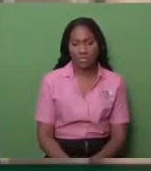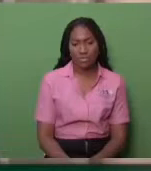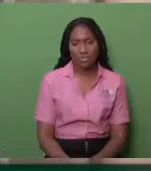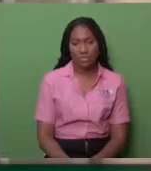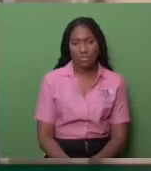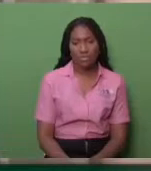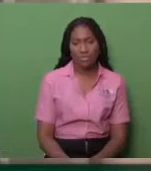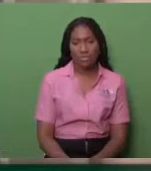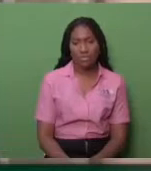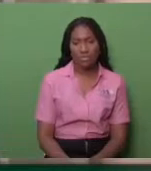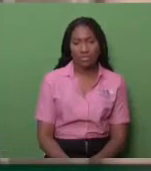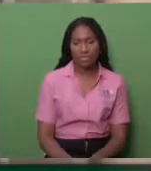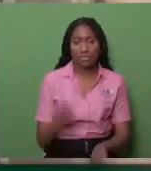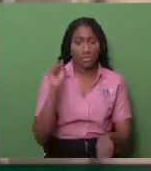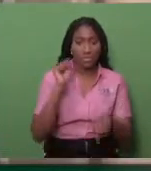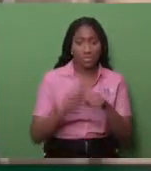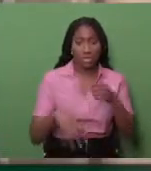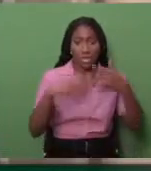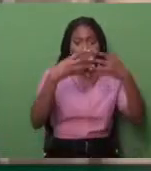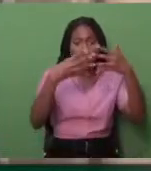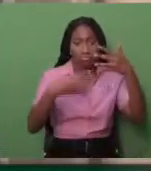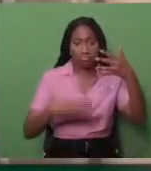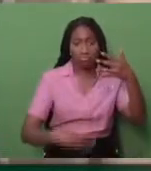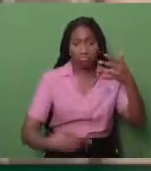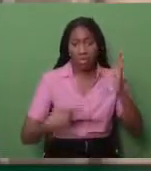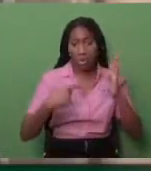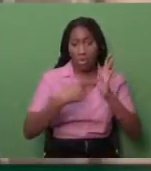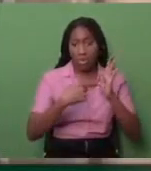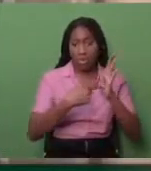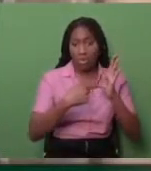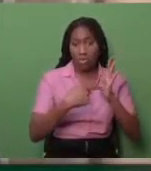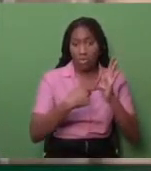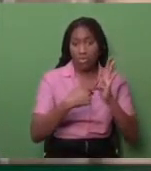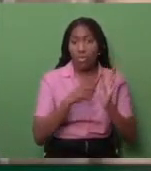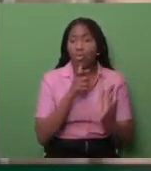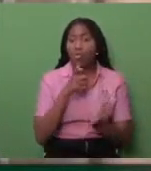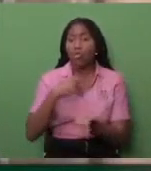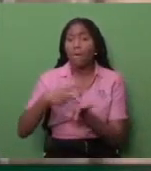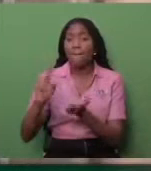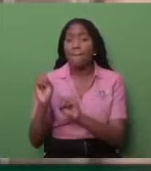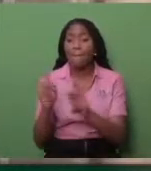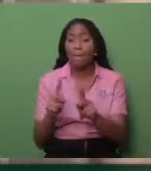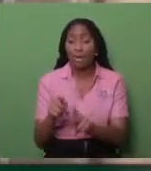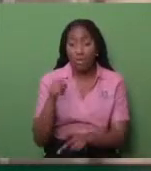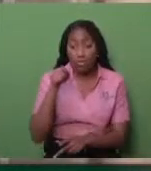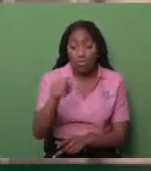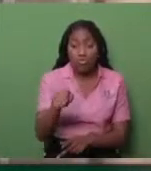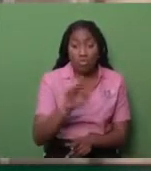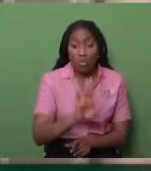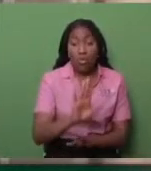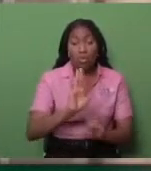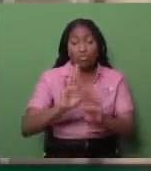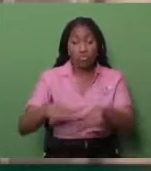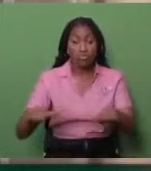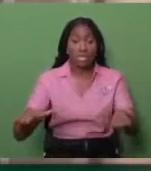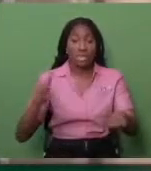So all this debt, that is the money you and your children will have to repay. You'll have to find it to repay it for this